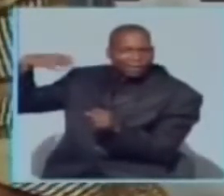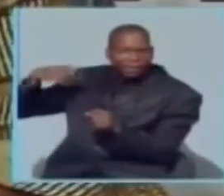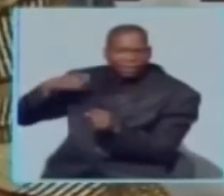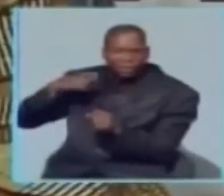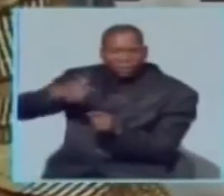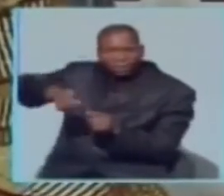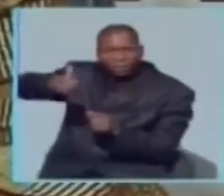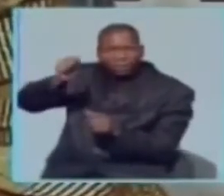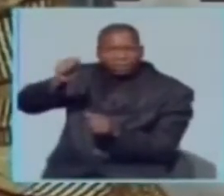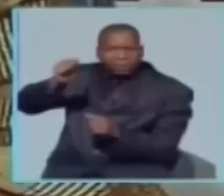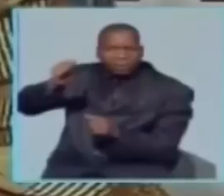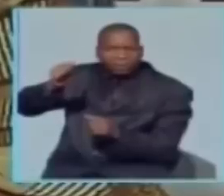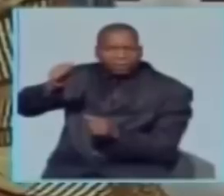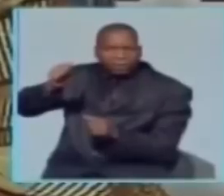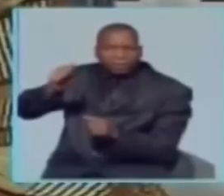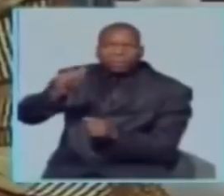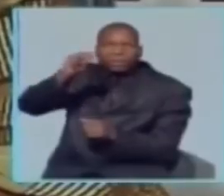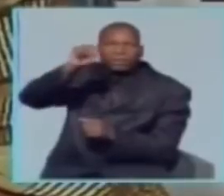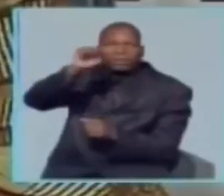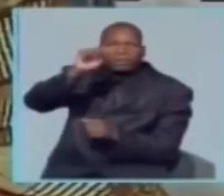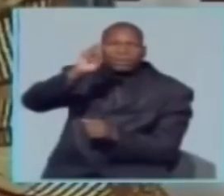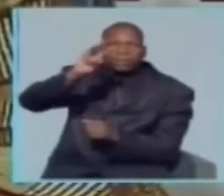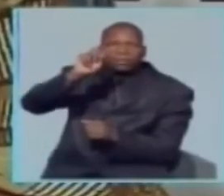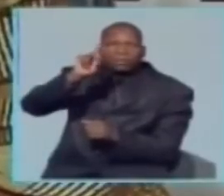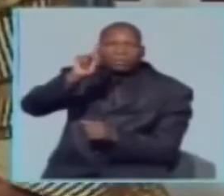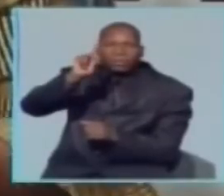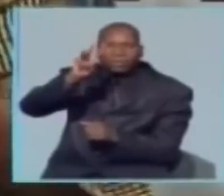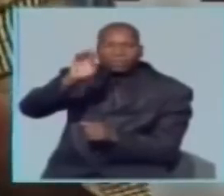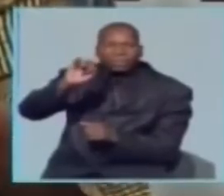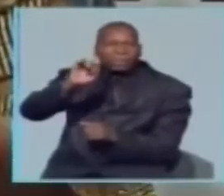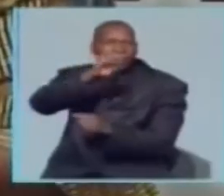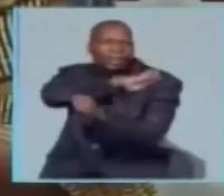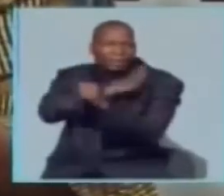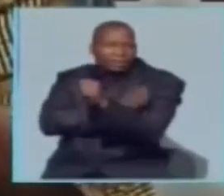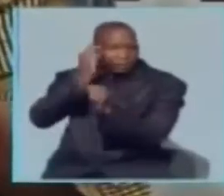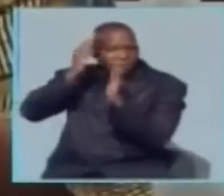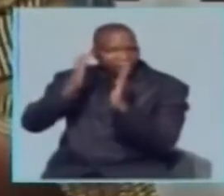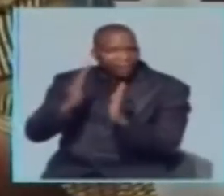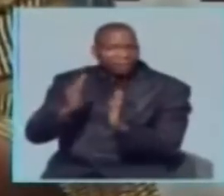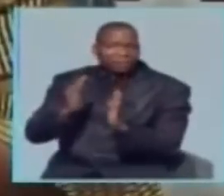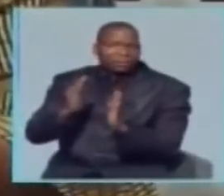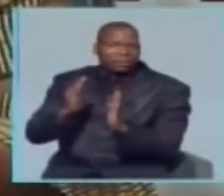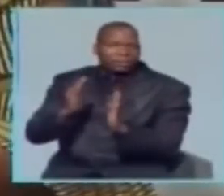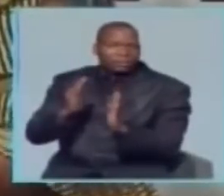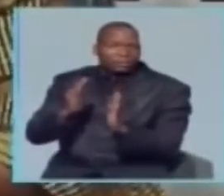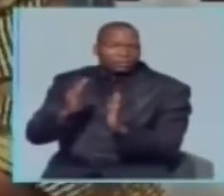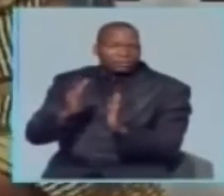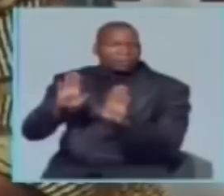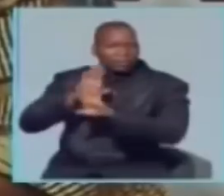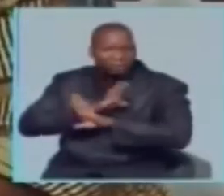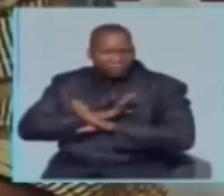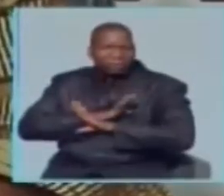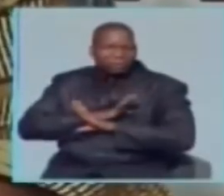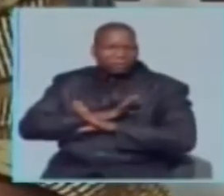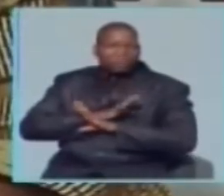herself, Edith Nawakwe, I think that there were talks for Zambia to want to